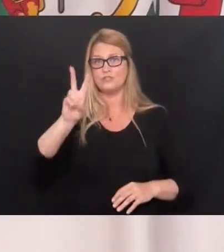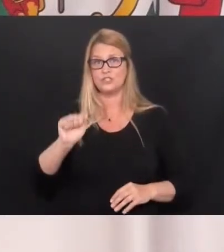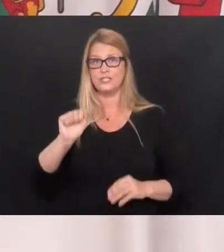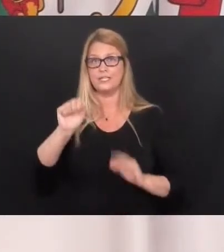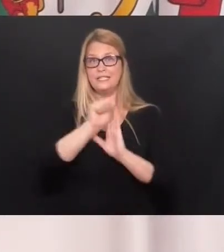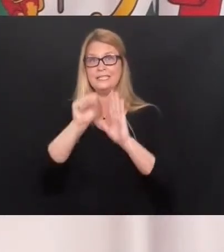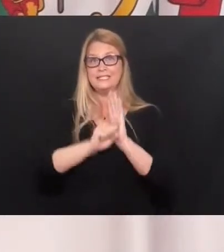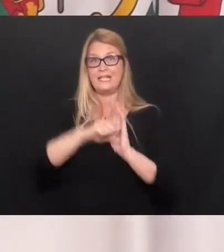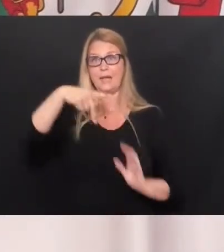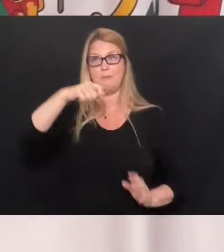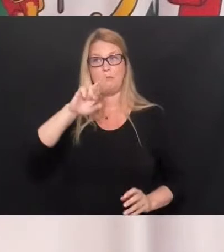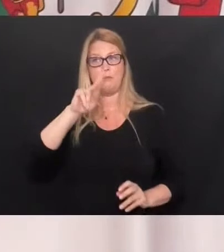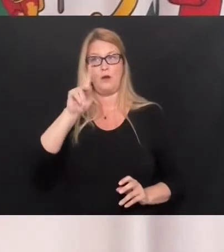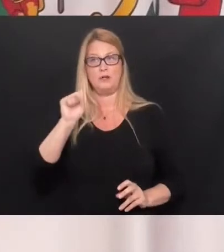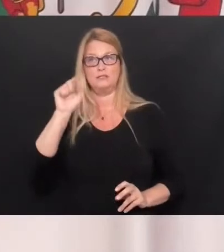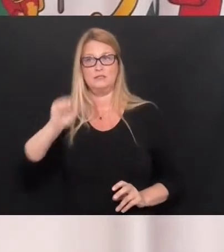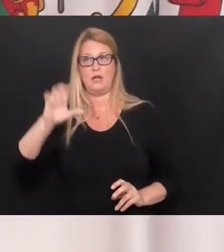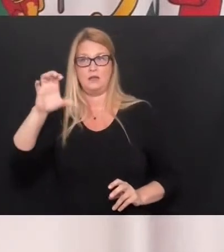westvirginiastateparks.com.